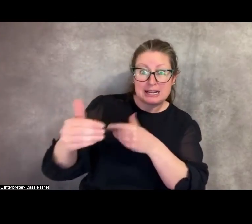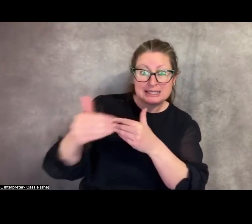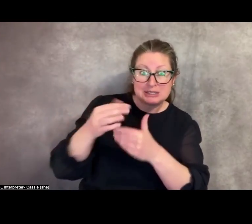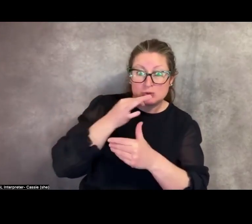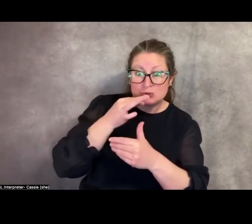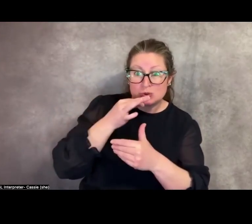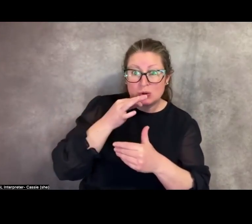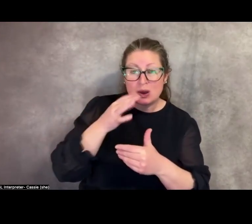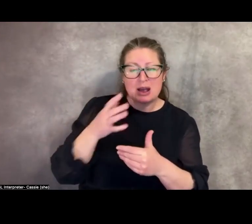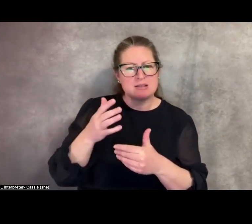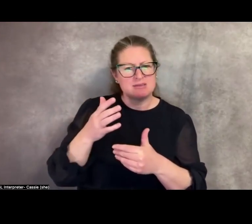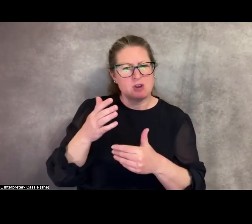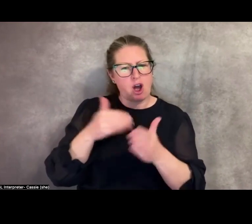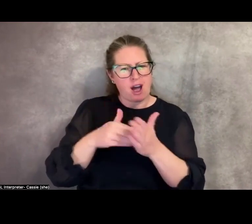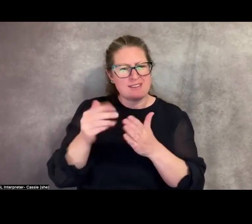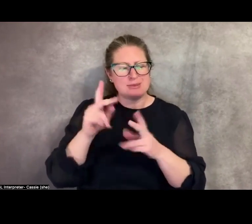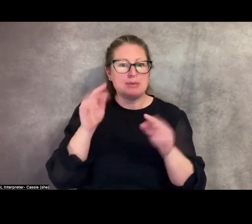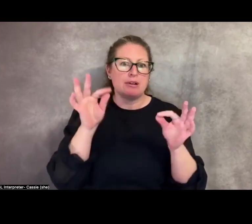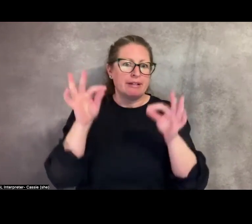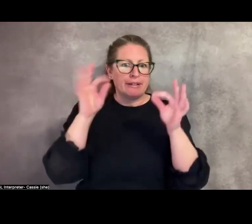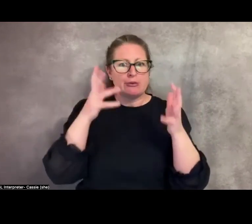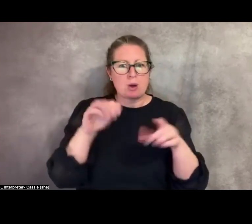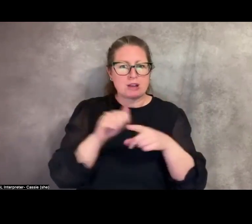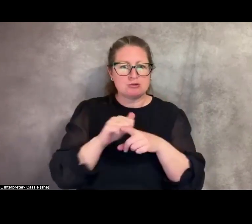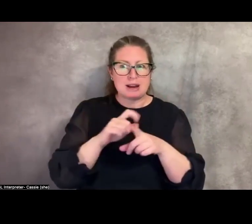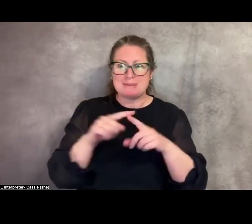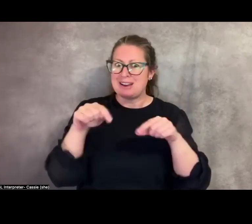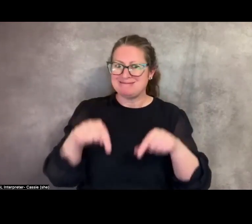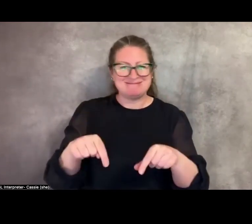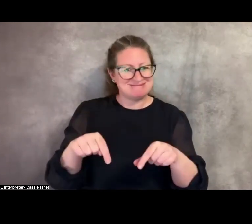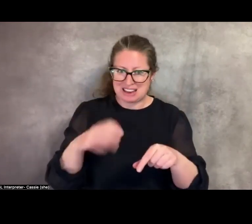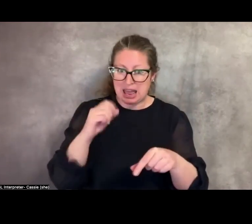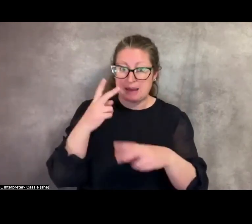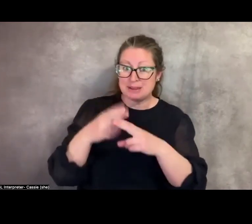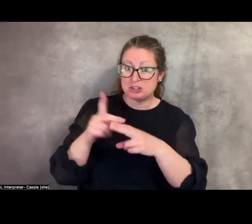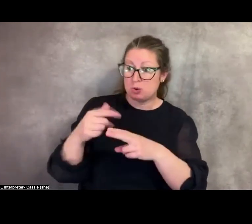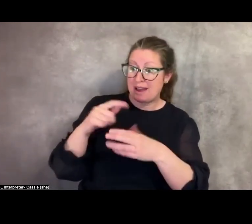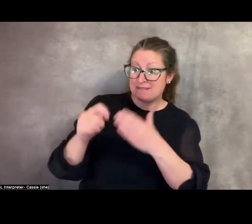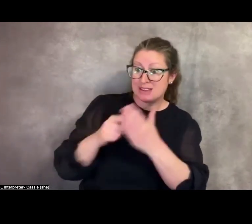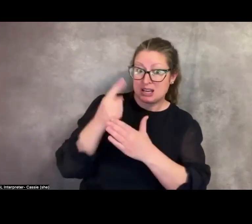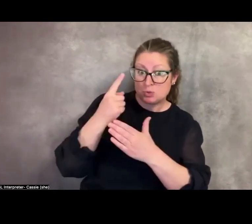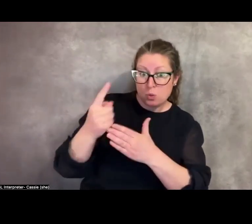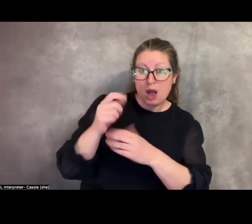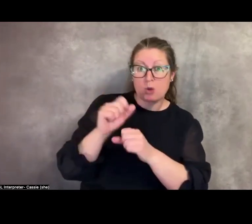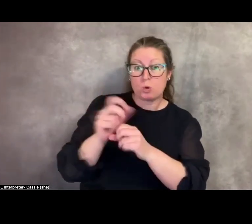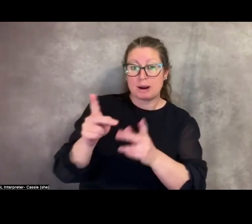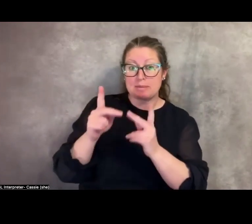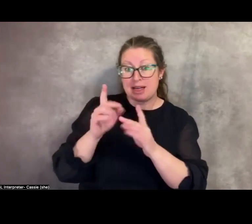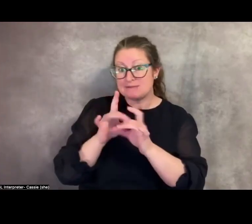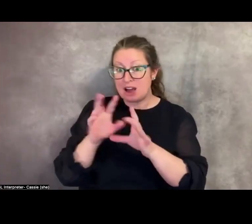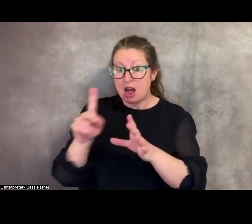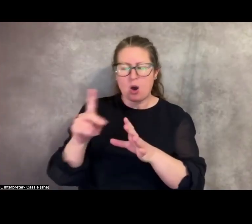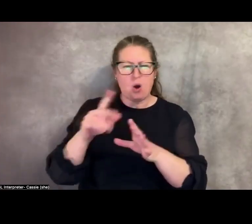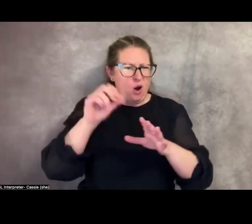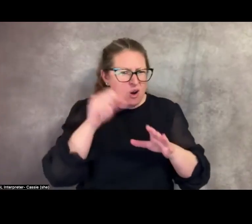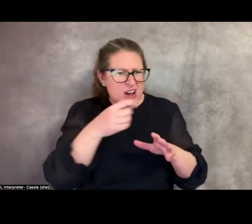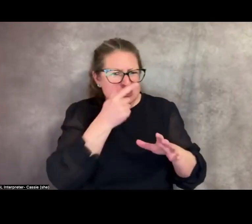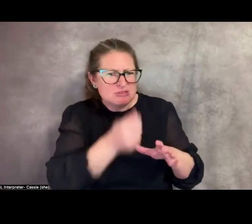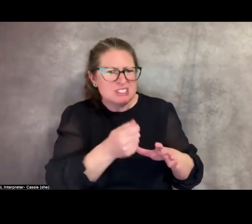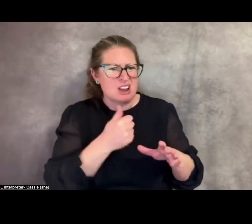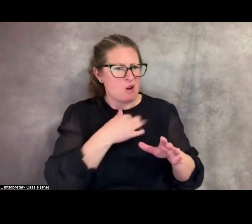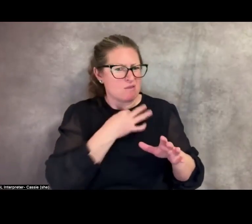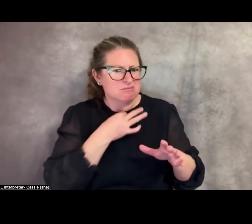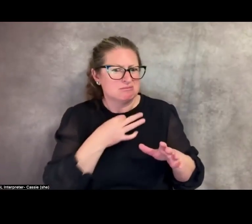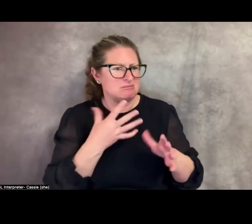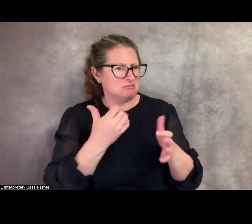oh, another training. But when I mentioned phase one, workplace violence, very interested. Oh, I want to know more about that, you